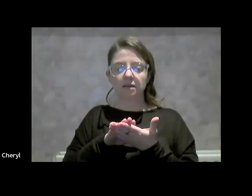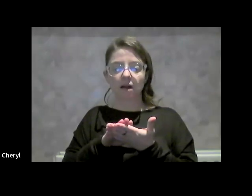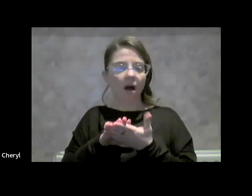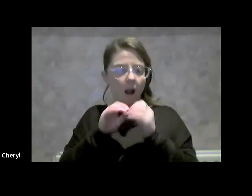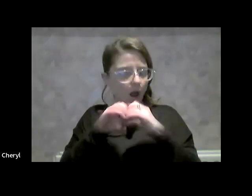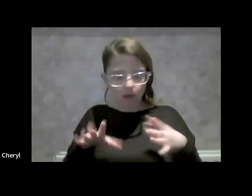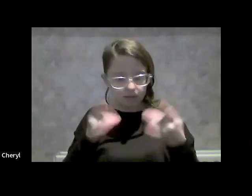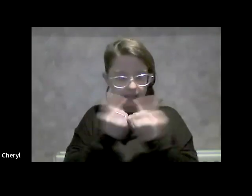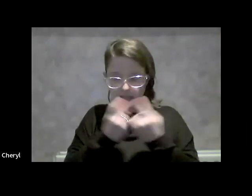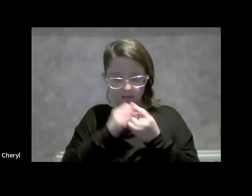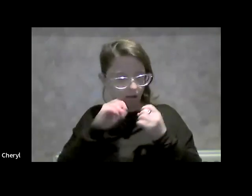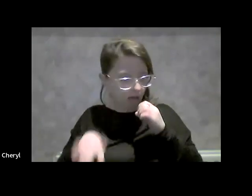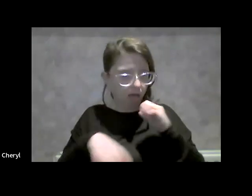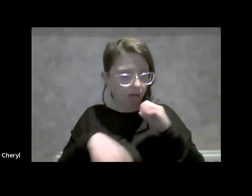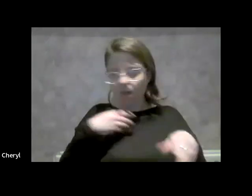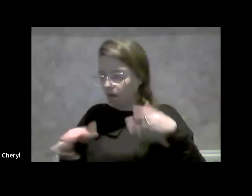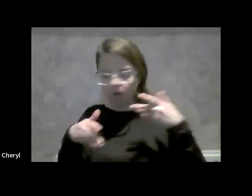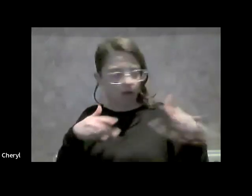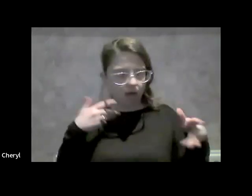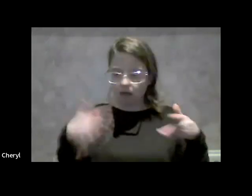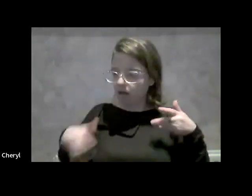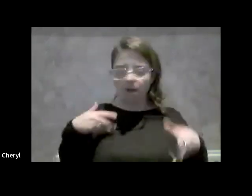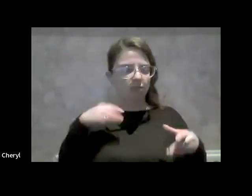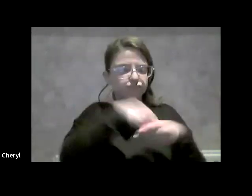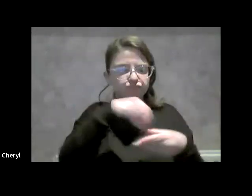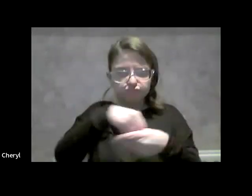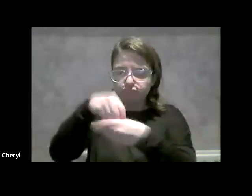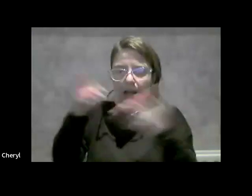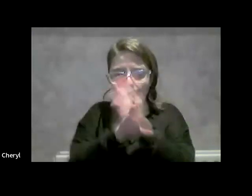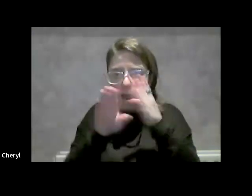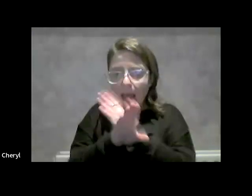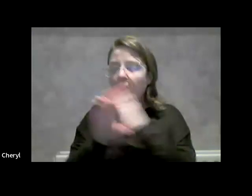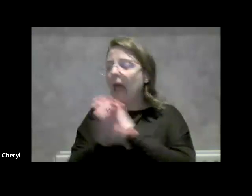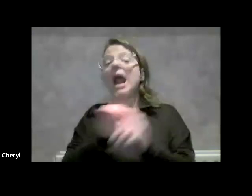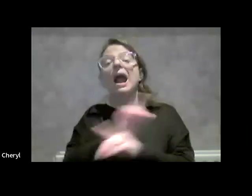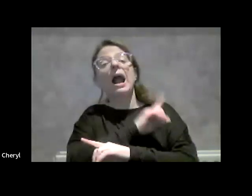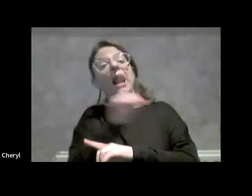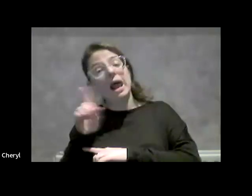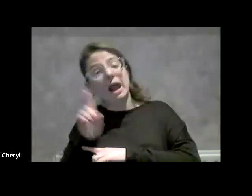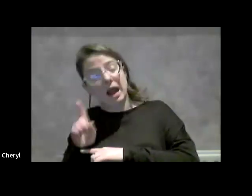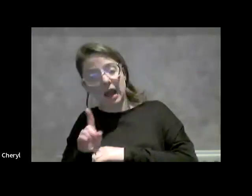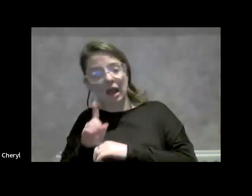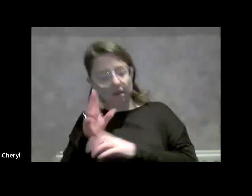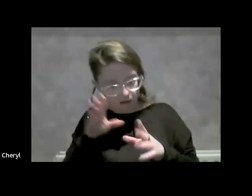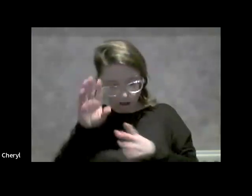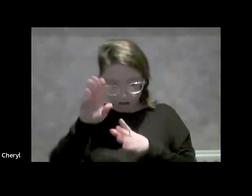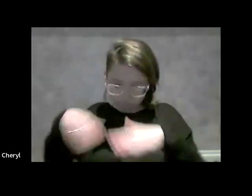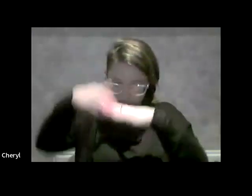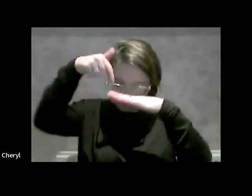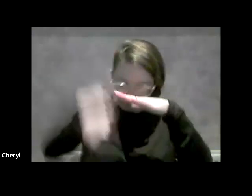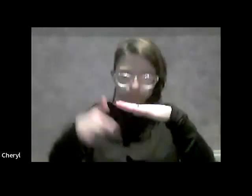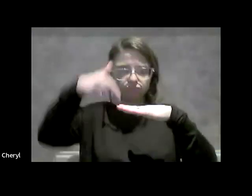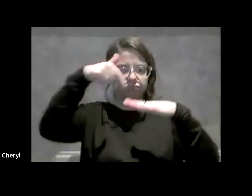things, cramming under floorboards, into pillowcases, and then later into spaces underground,